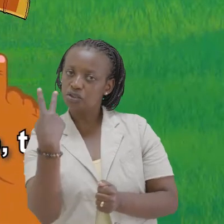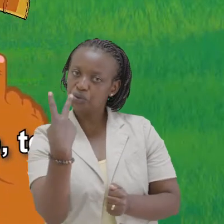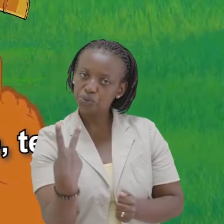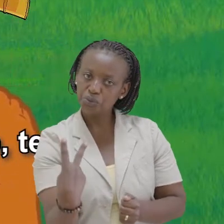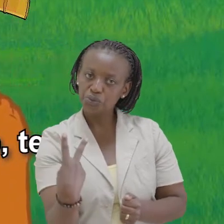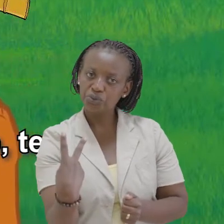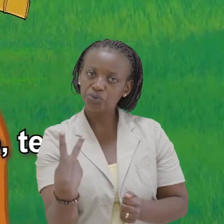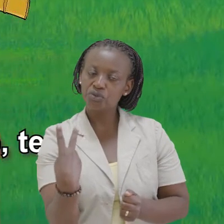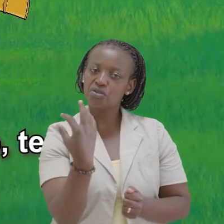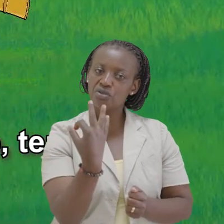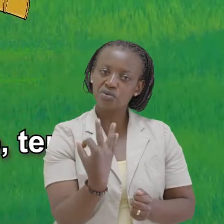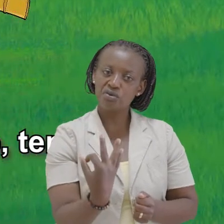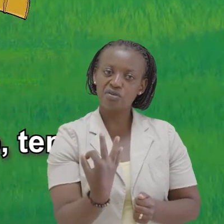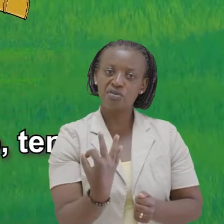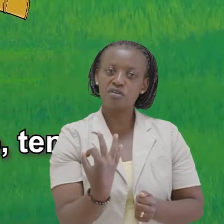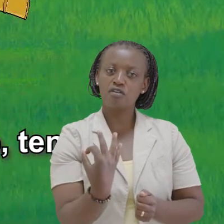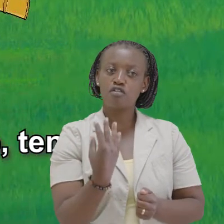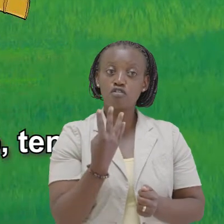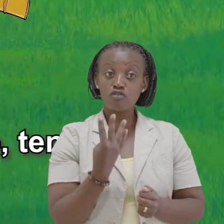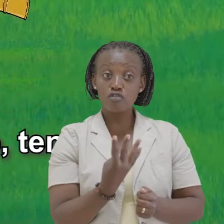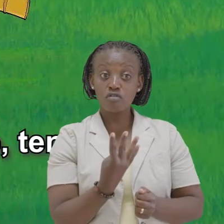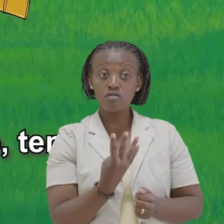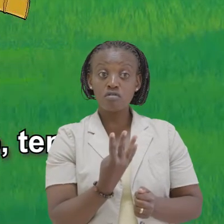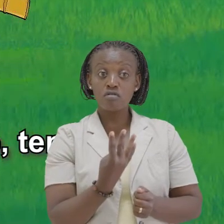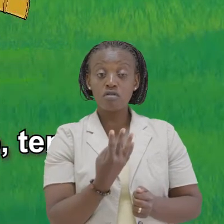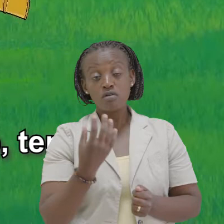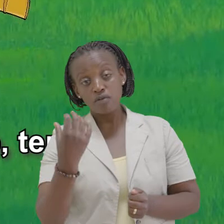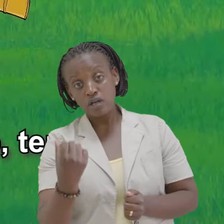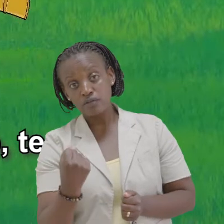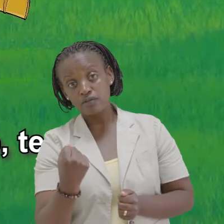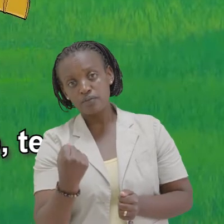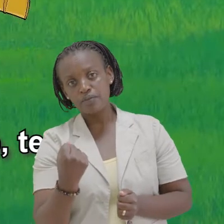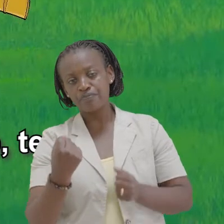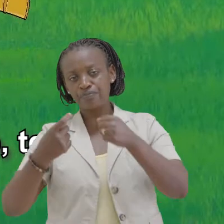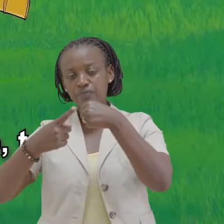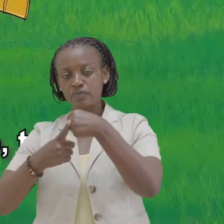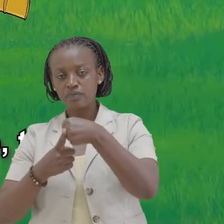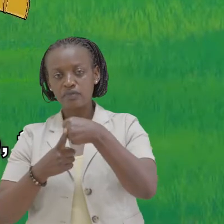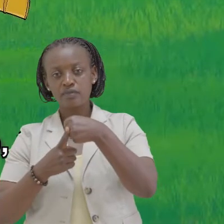1, 2, 3, 4,